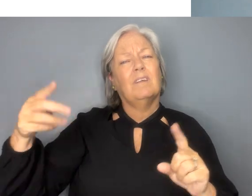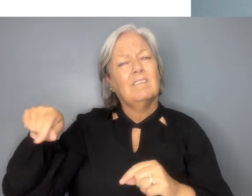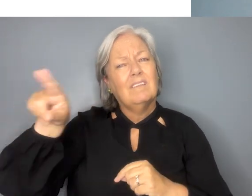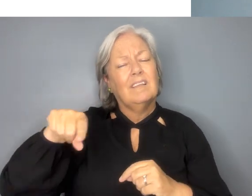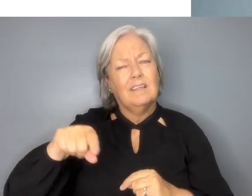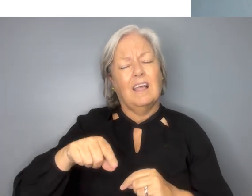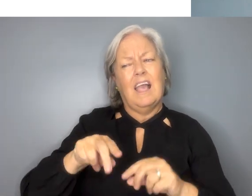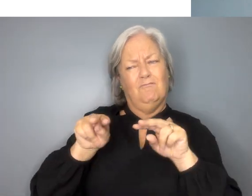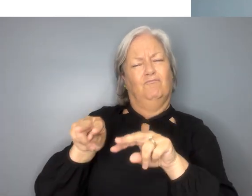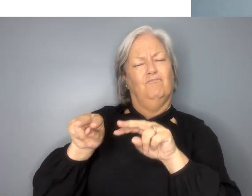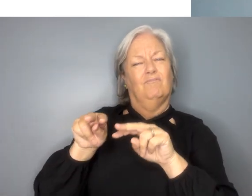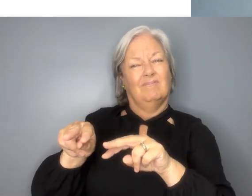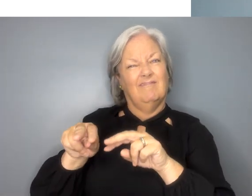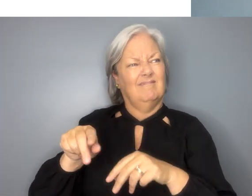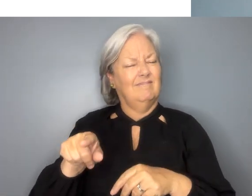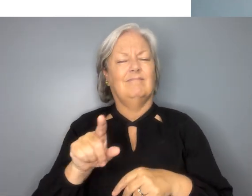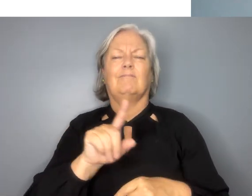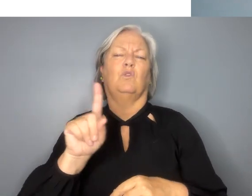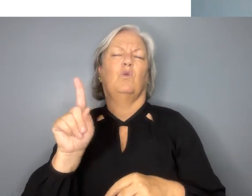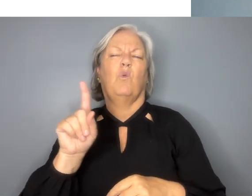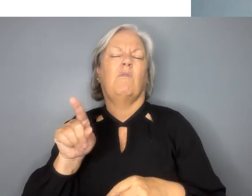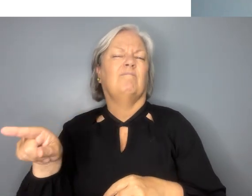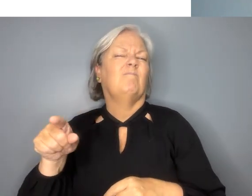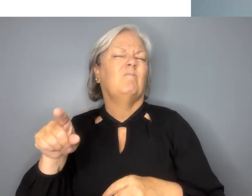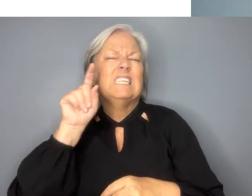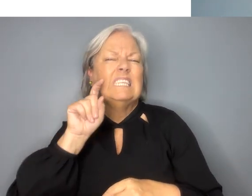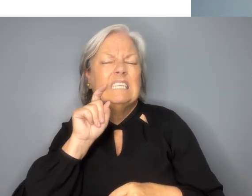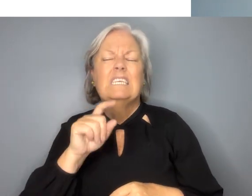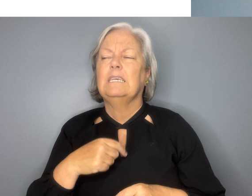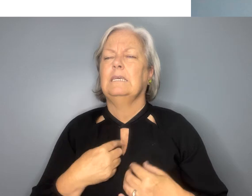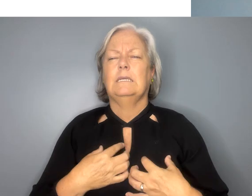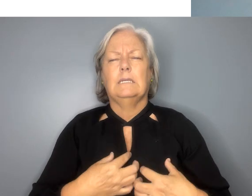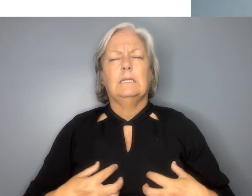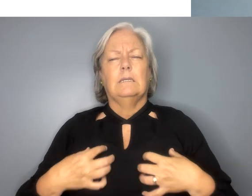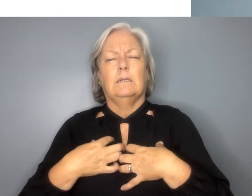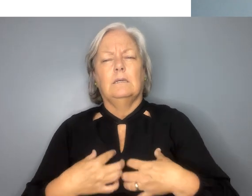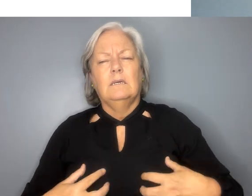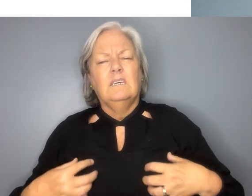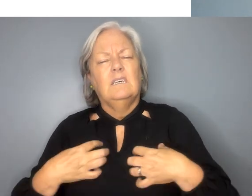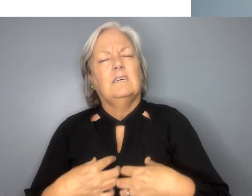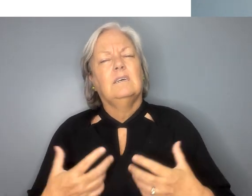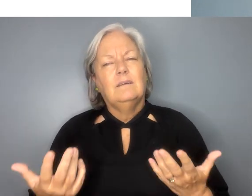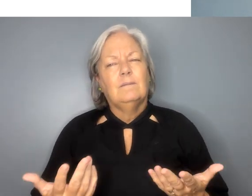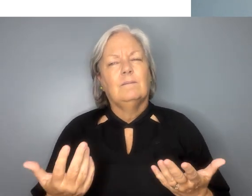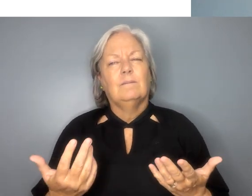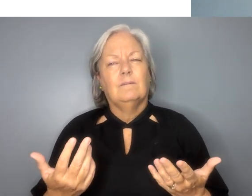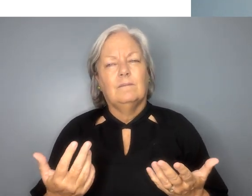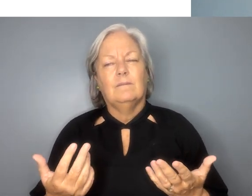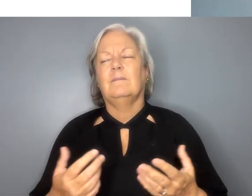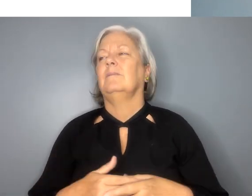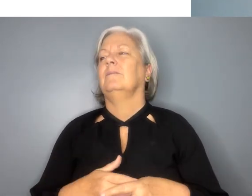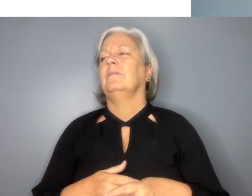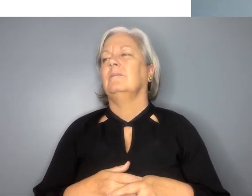spaces, where there is often a lot of emphasis on those things, while there is also a lot of frustrations. I think Annie